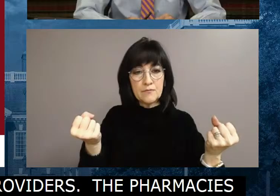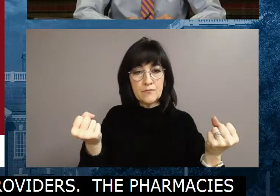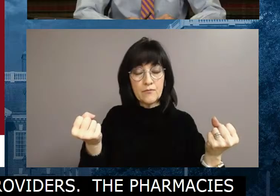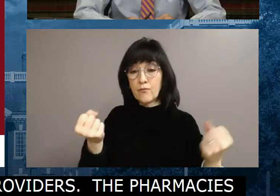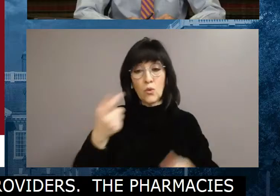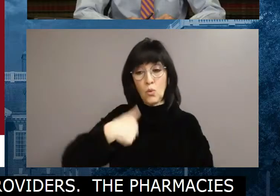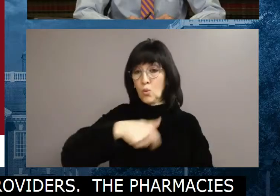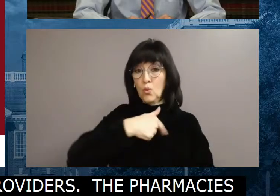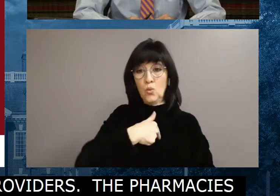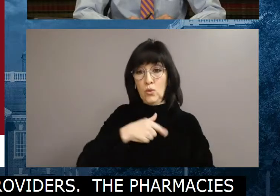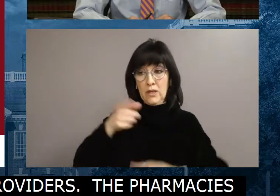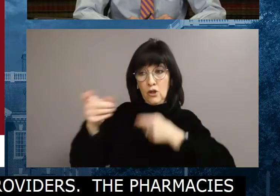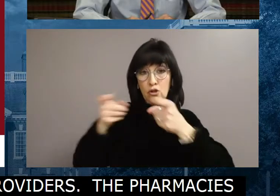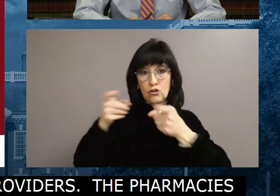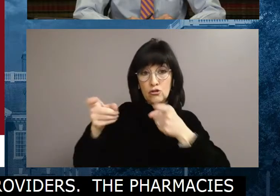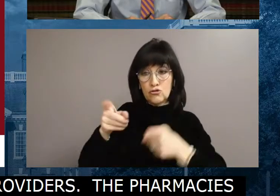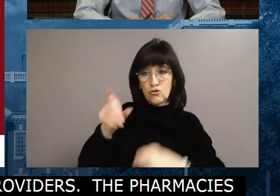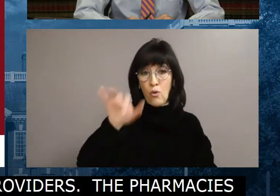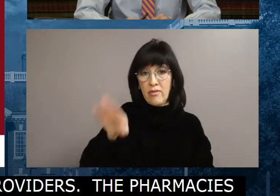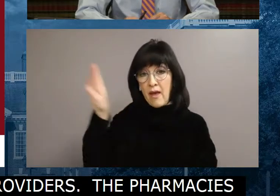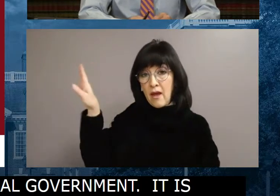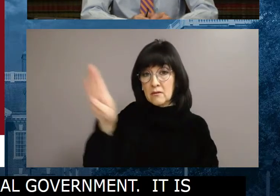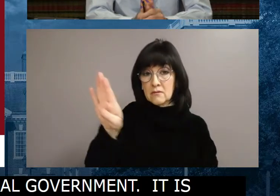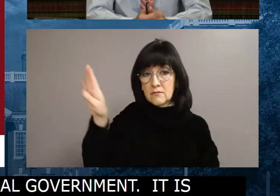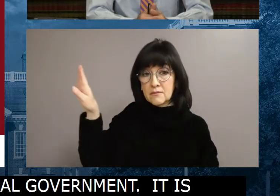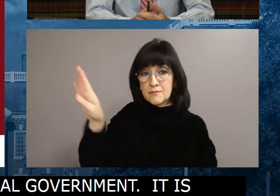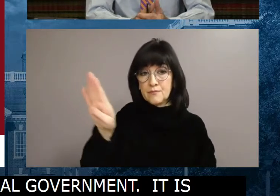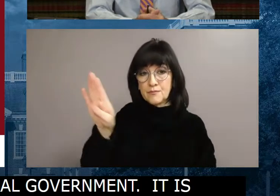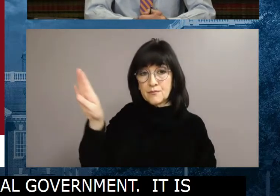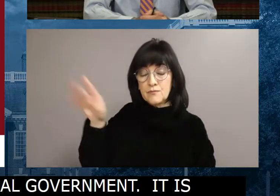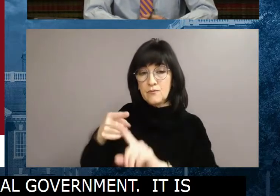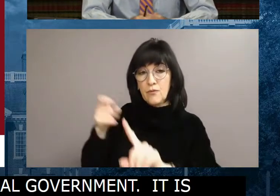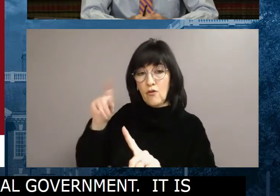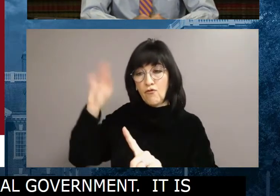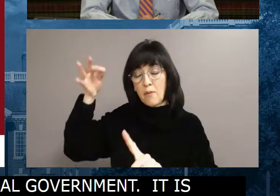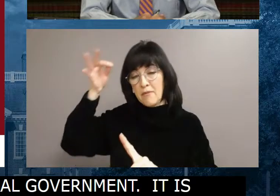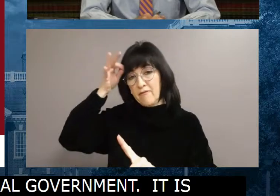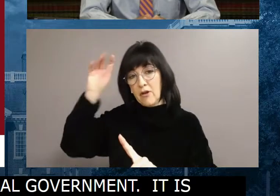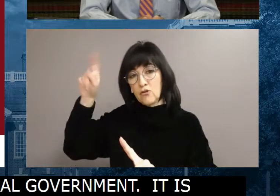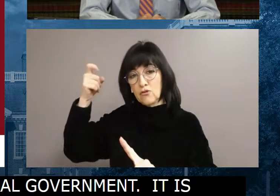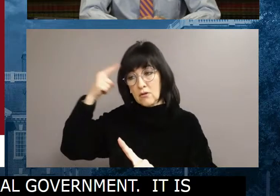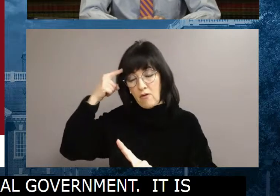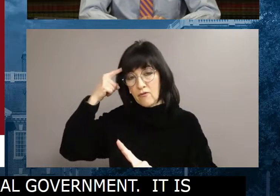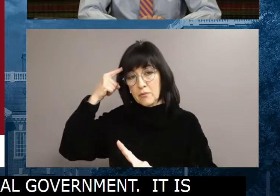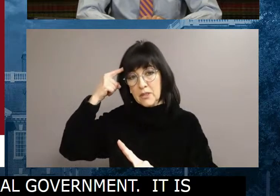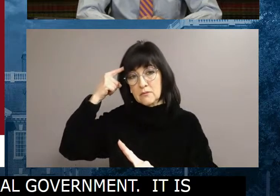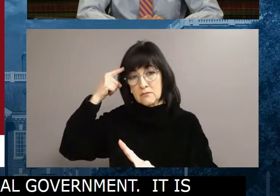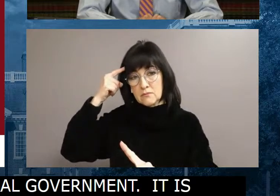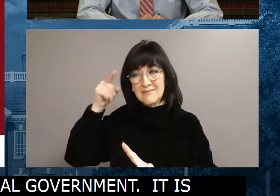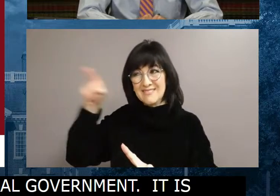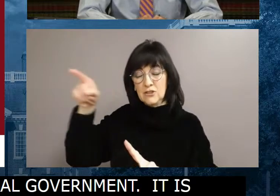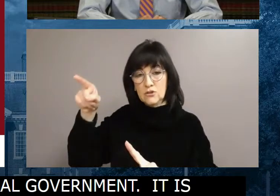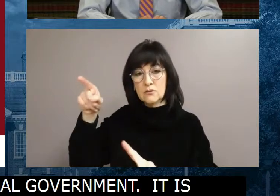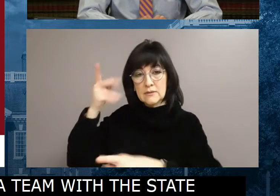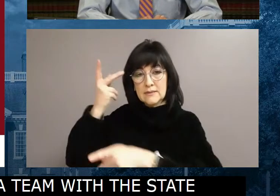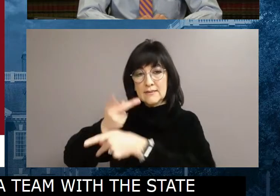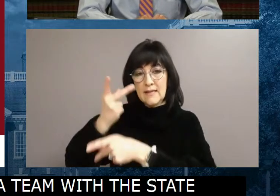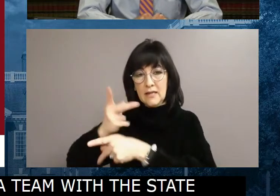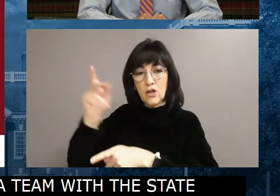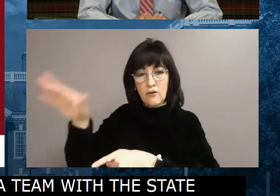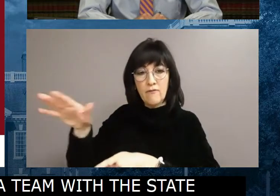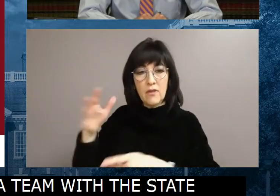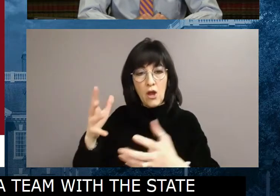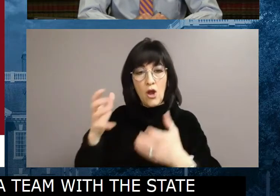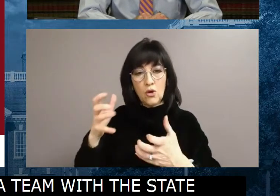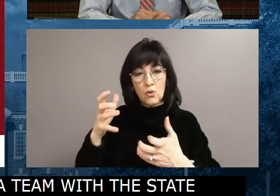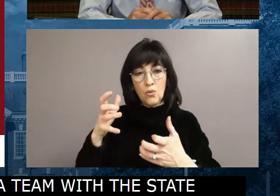control the allocation or when how they're delivered, when they're delivered to Delawareans. But be mindful of the fact,